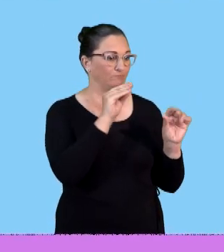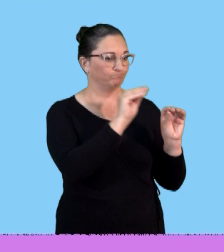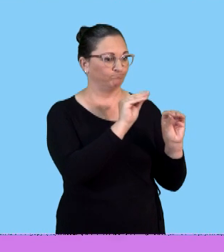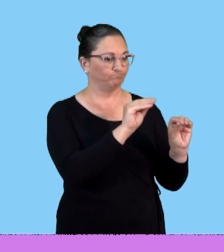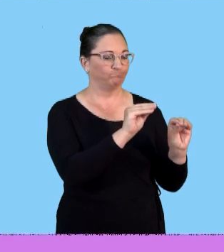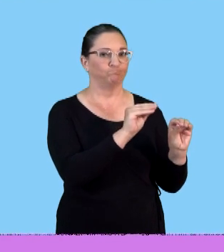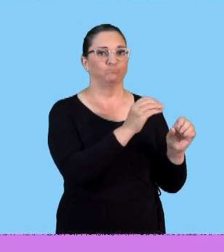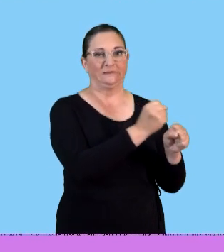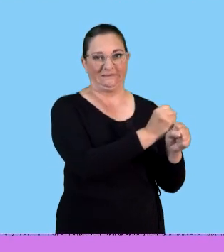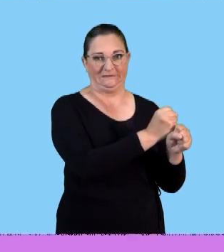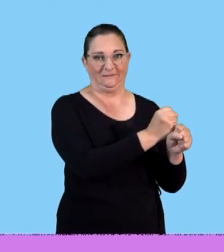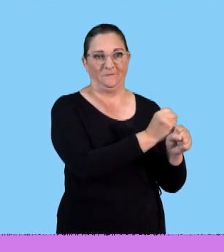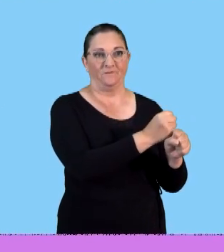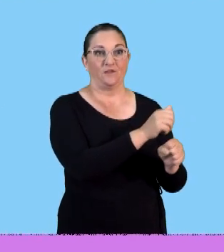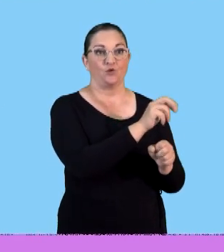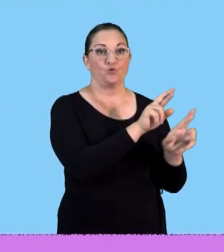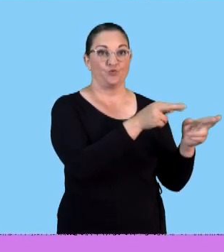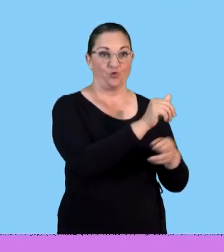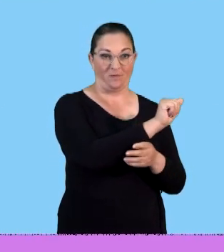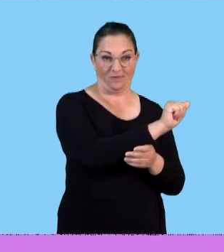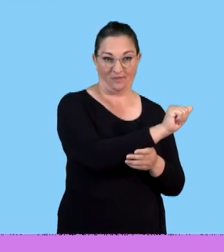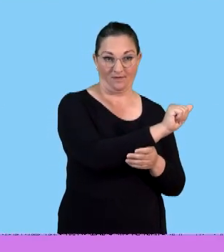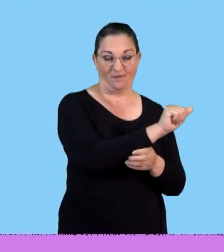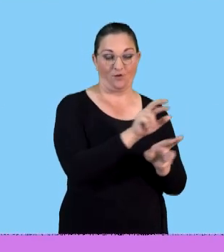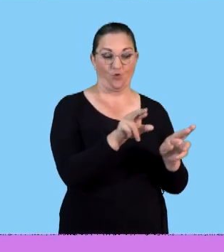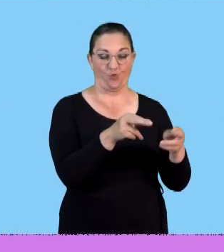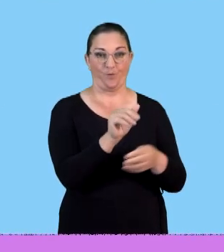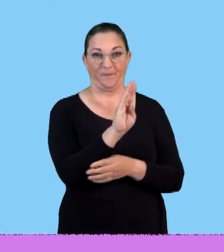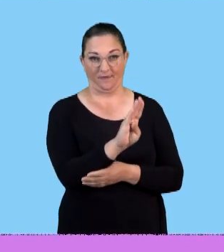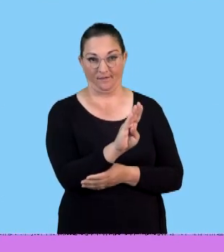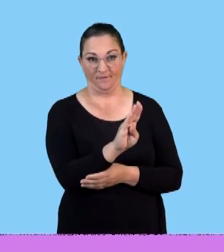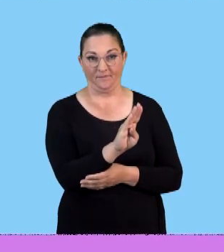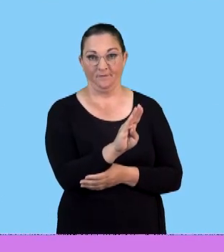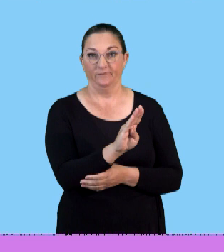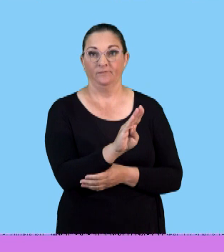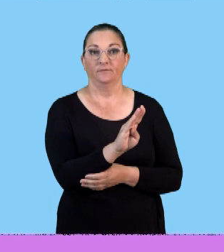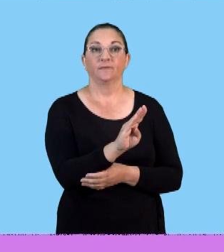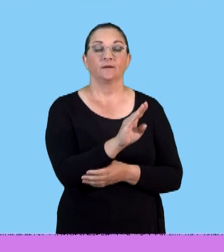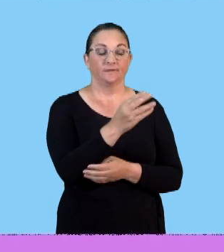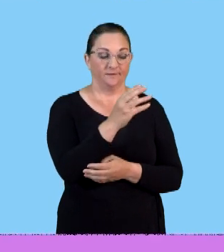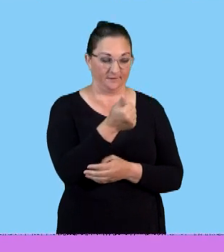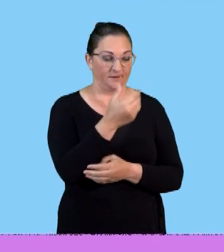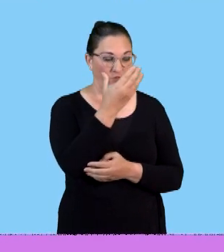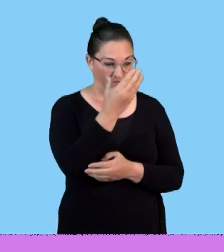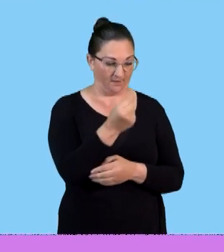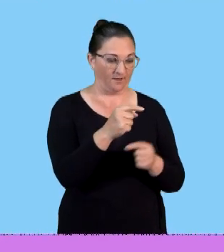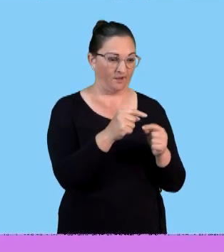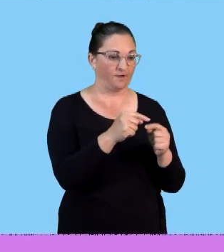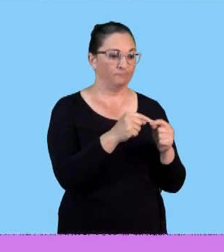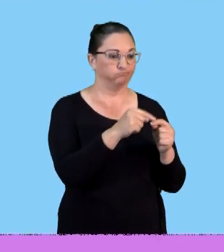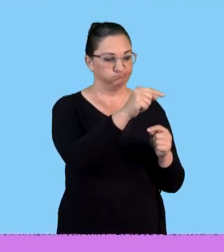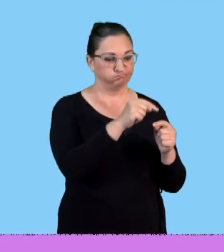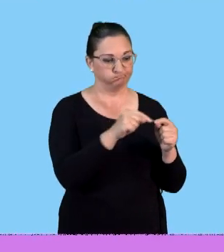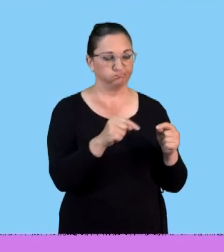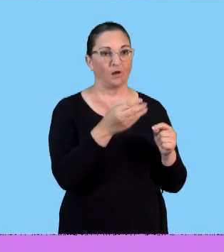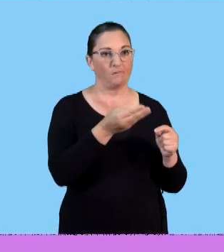food parcels. We can see we have room A and there's room B, given with the dimensions of each